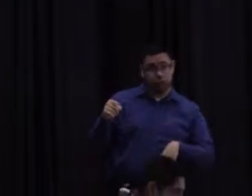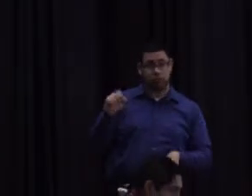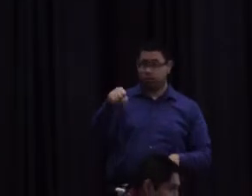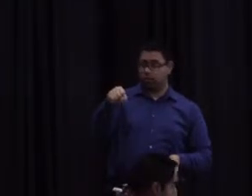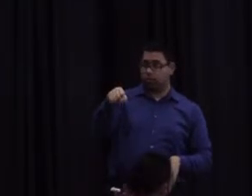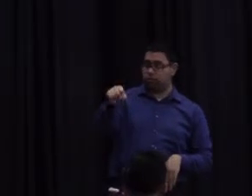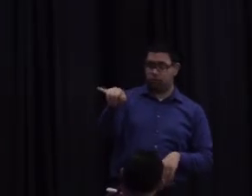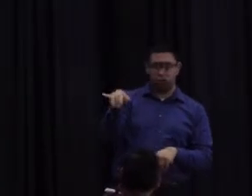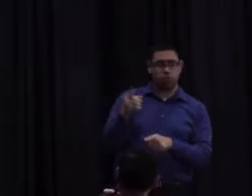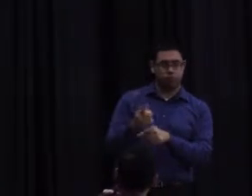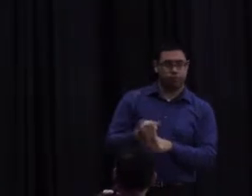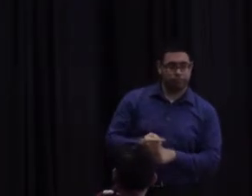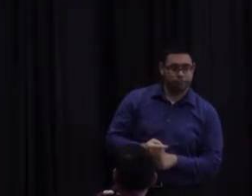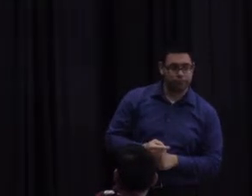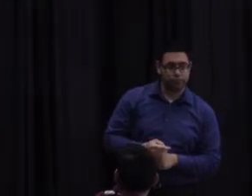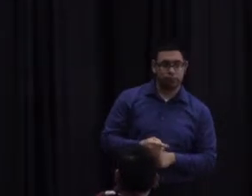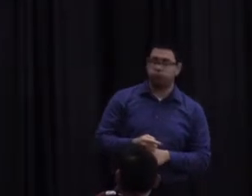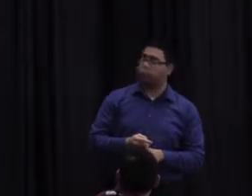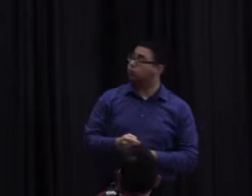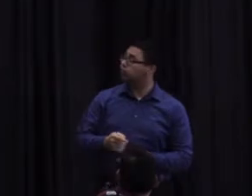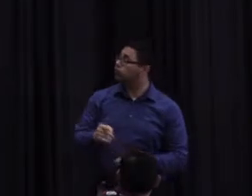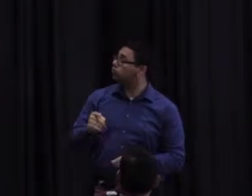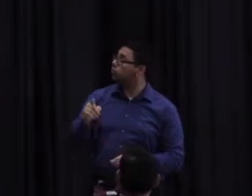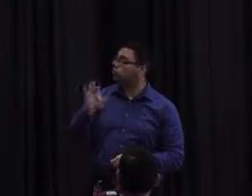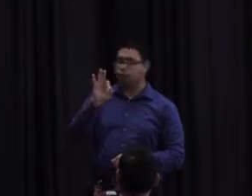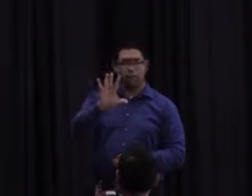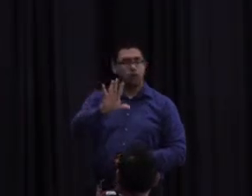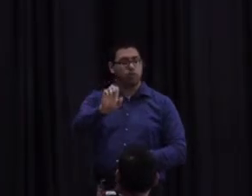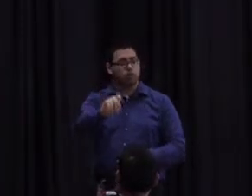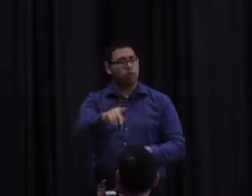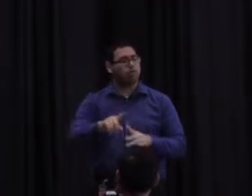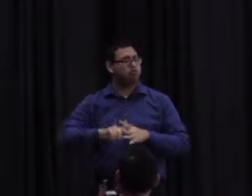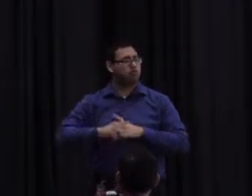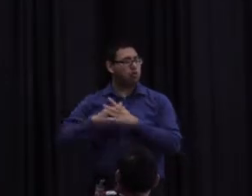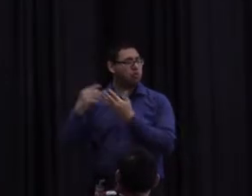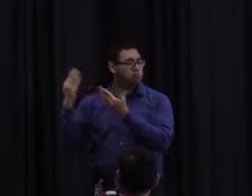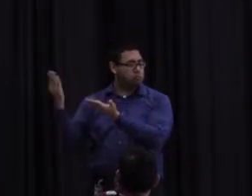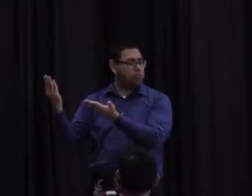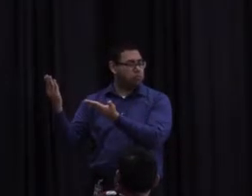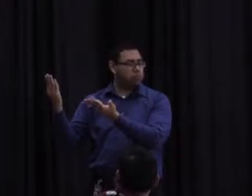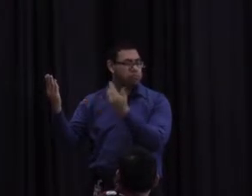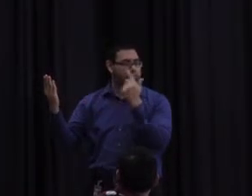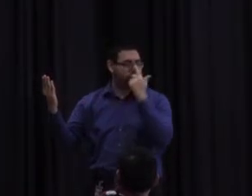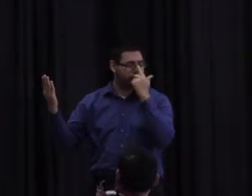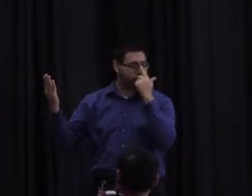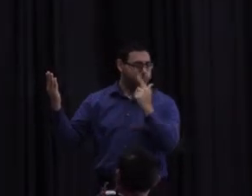Uh-huh. And do F5, yeah. So we can start here.